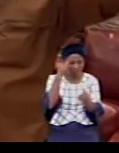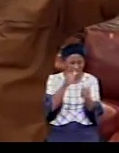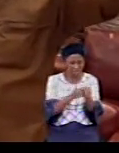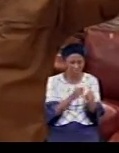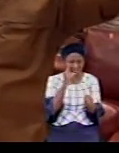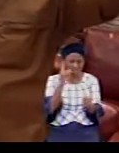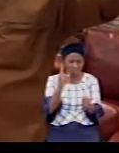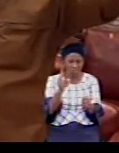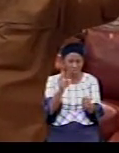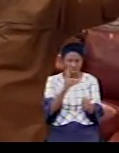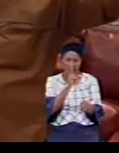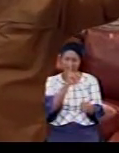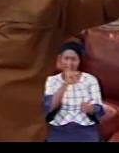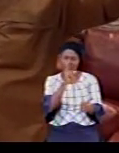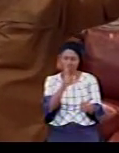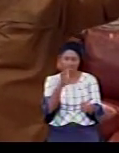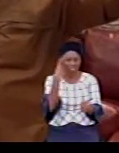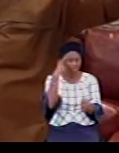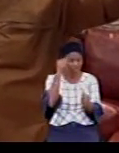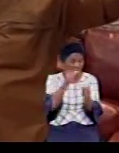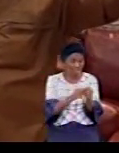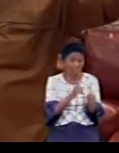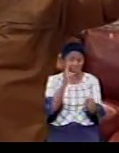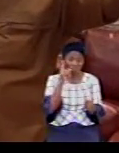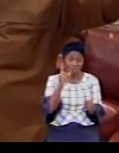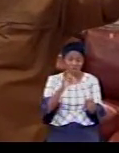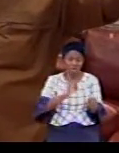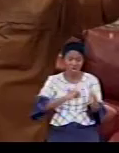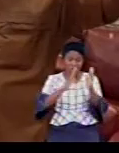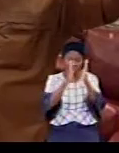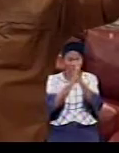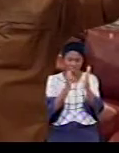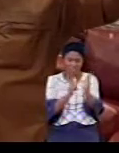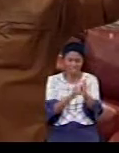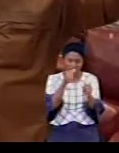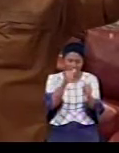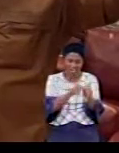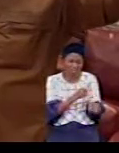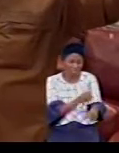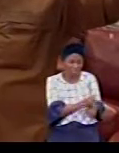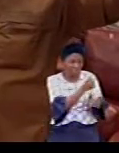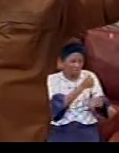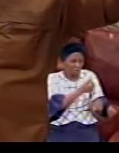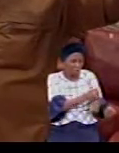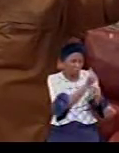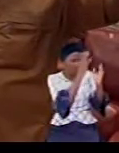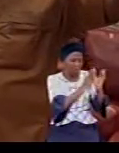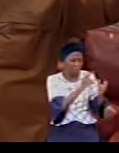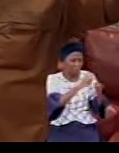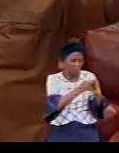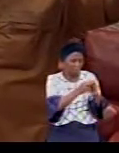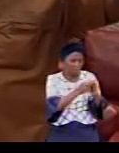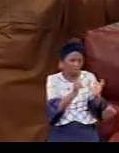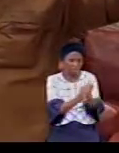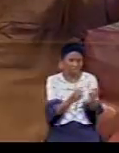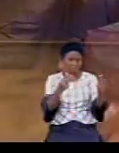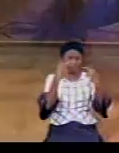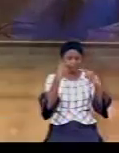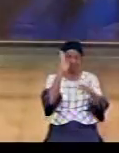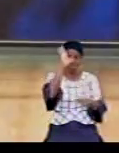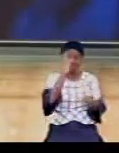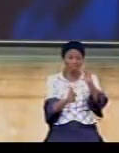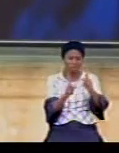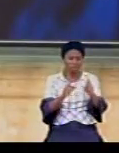everyone. Assurance for everyone. I pray that every mountain confronting your people, I speak to